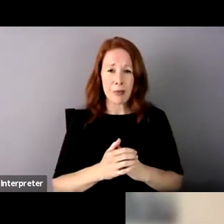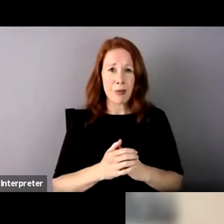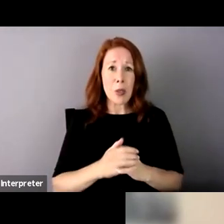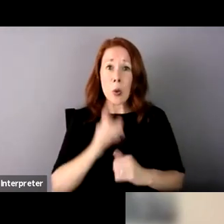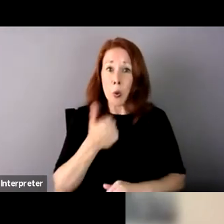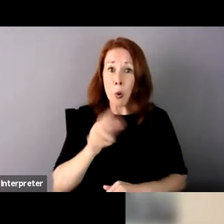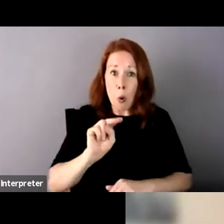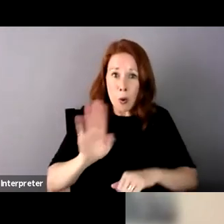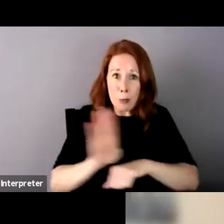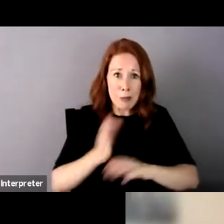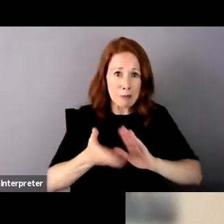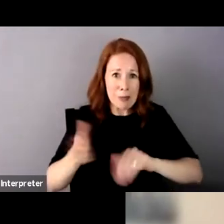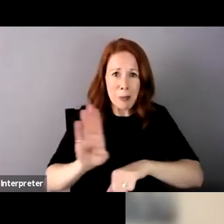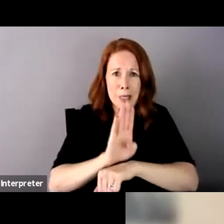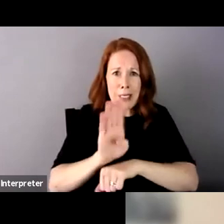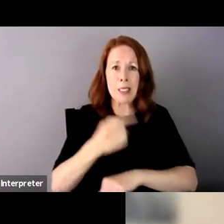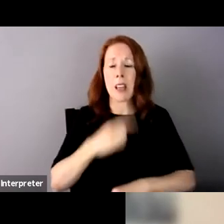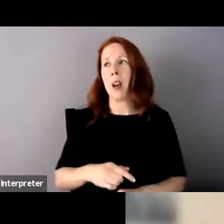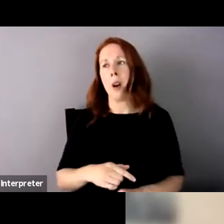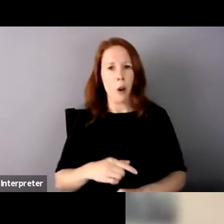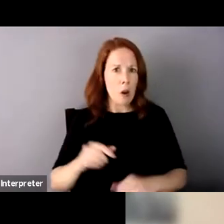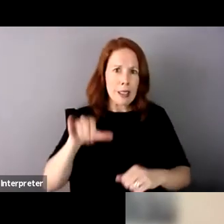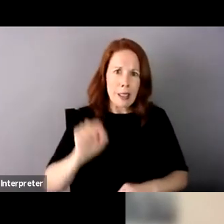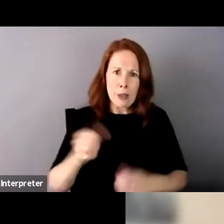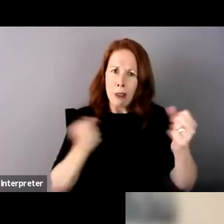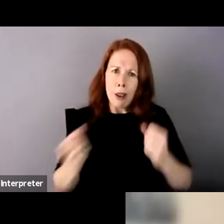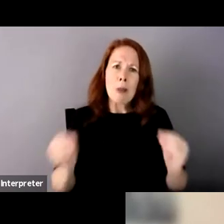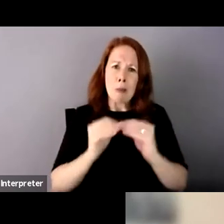is, why didn't we do this sooner?